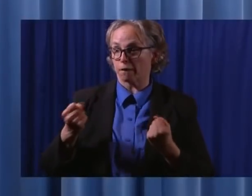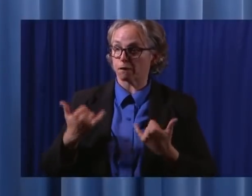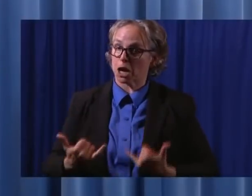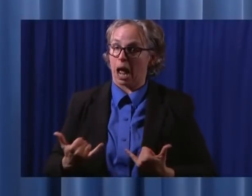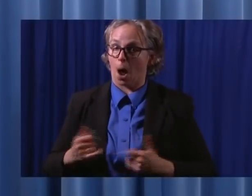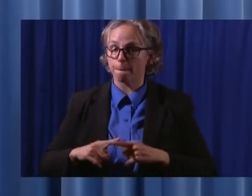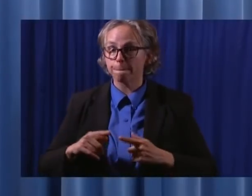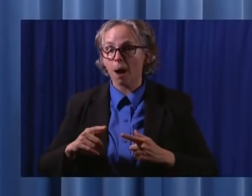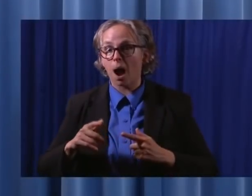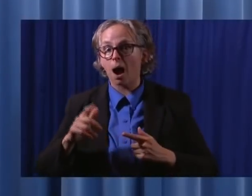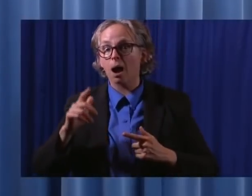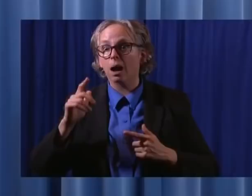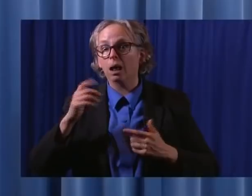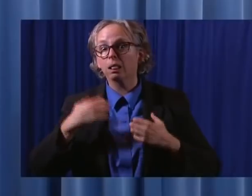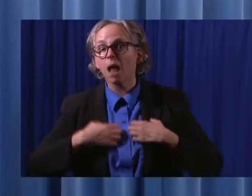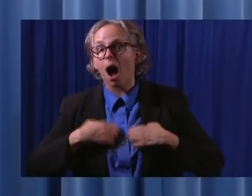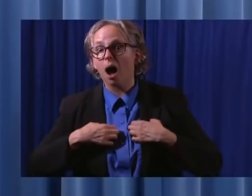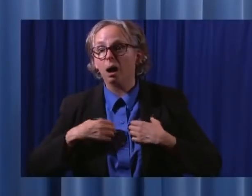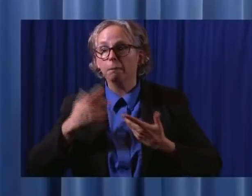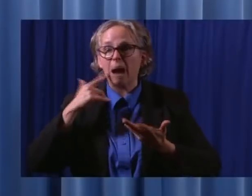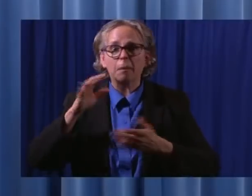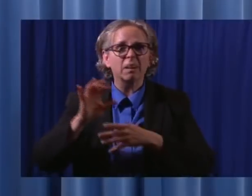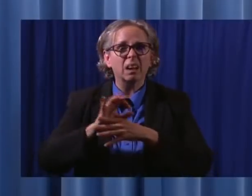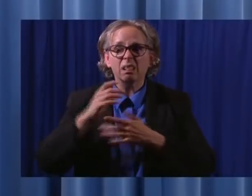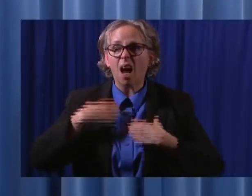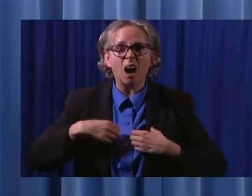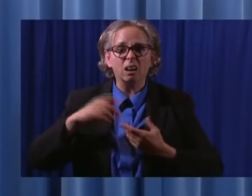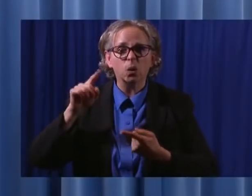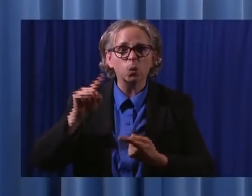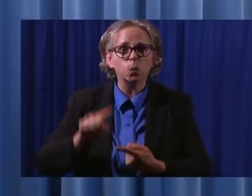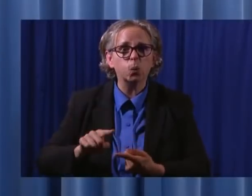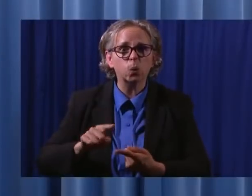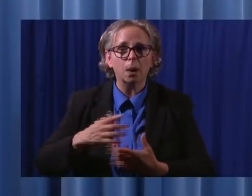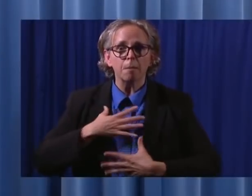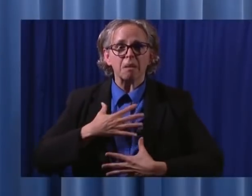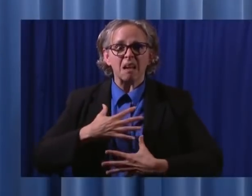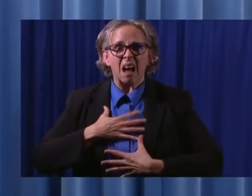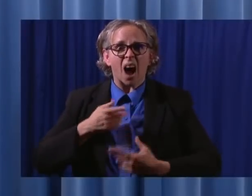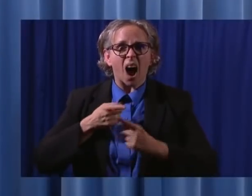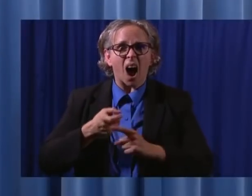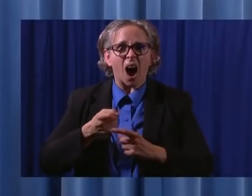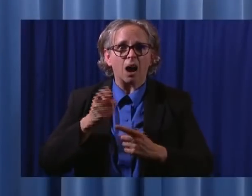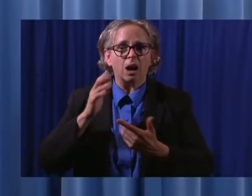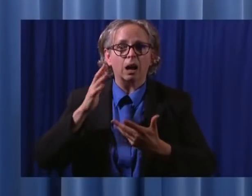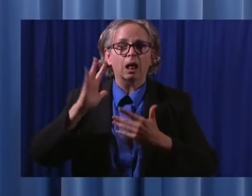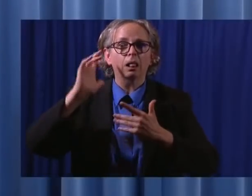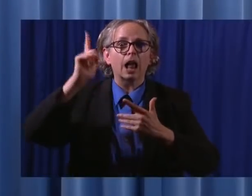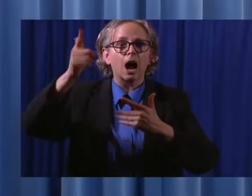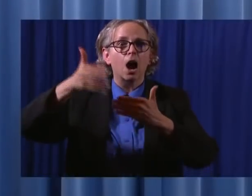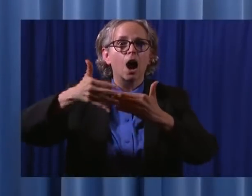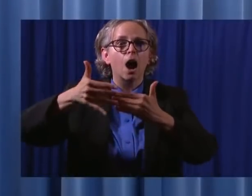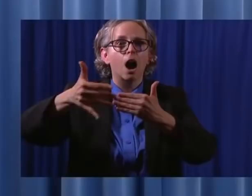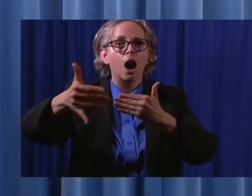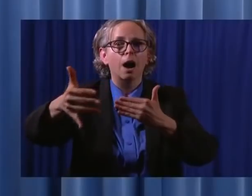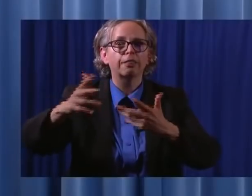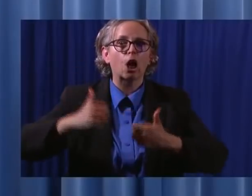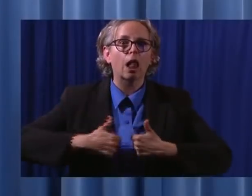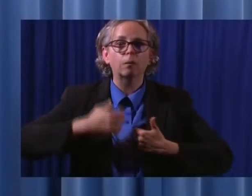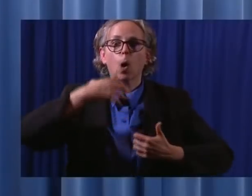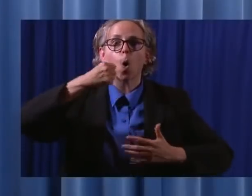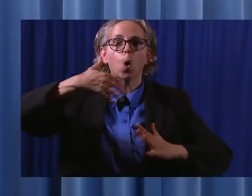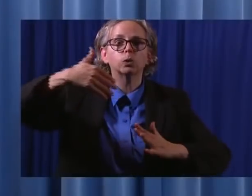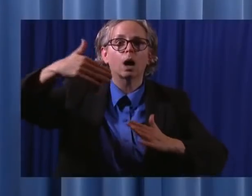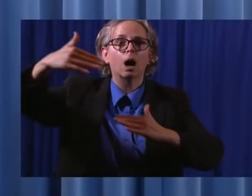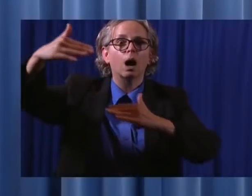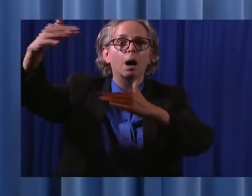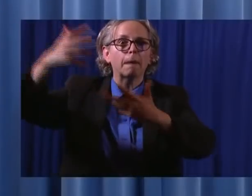decreased lung capacity. And how's that going to impact them in 10, 20, 30, 40 years? So we're right in the middle of this game.